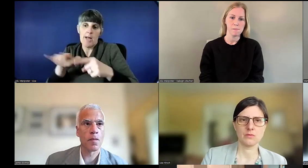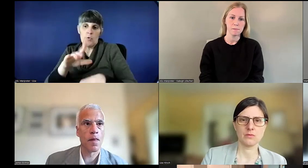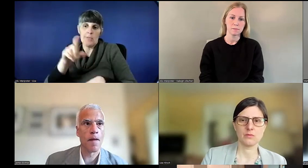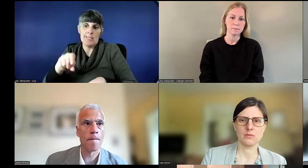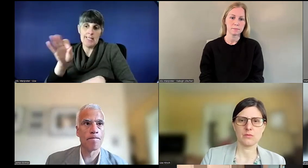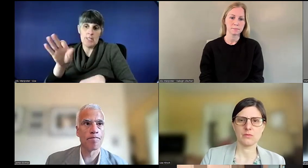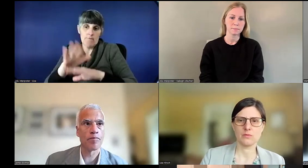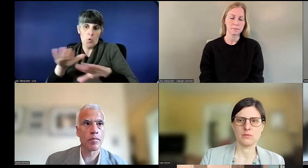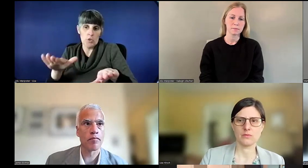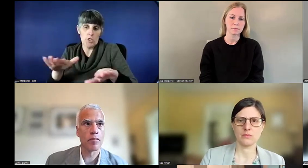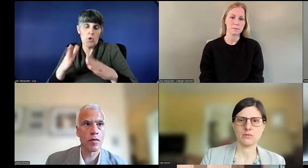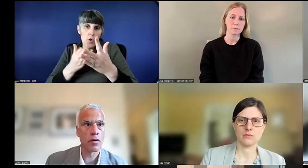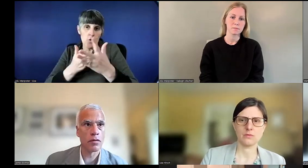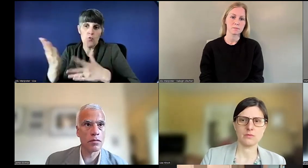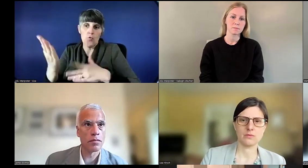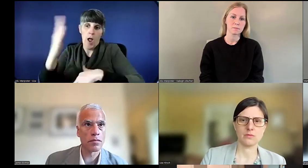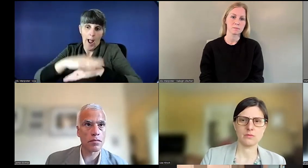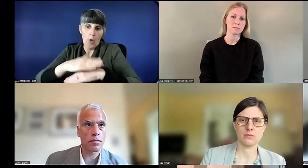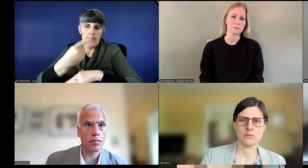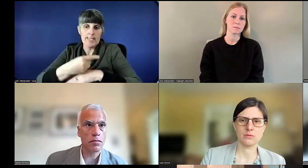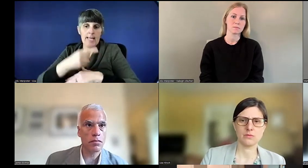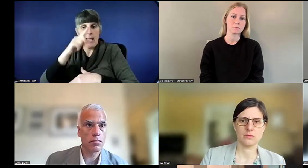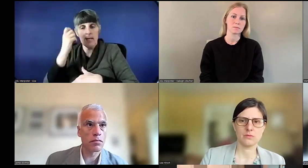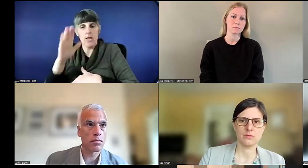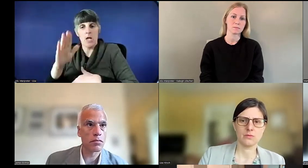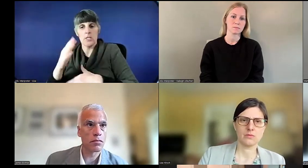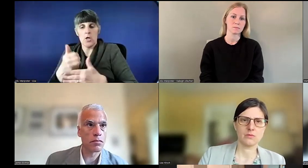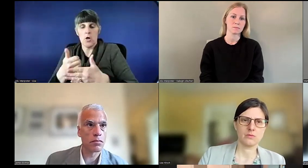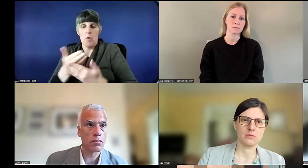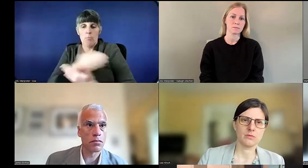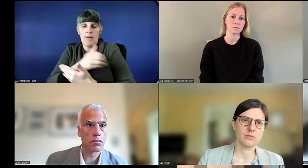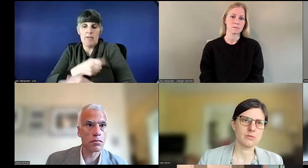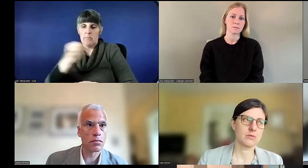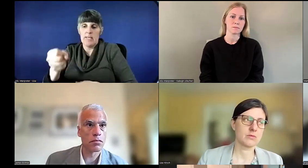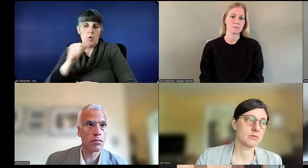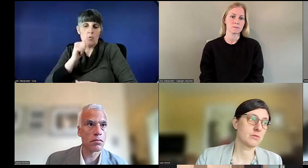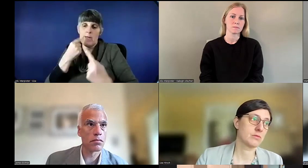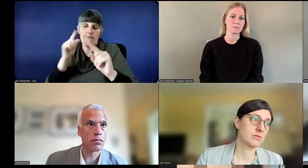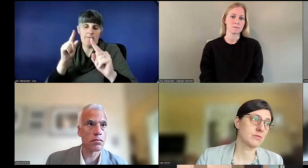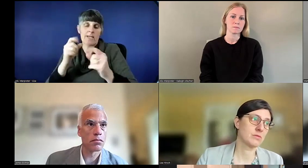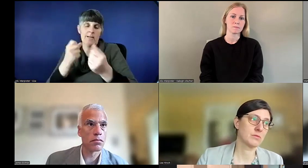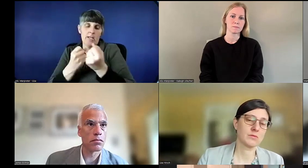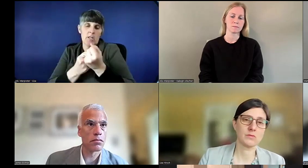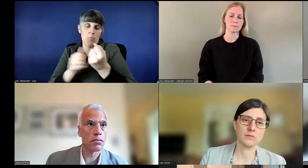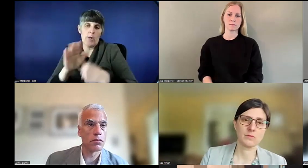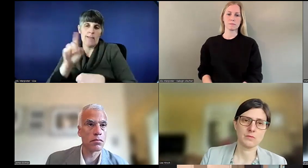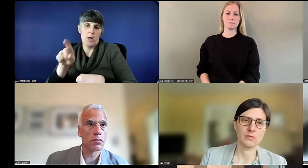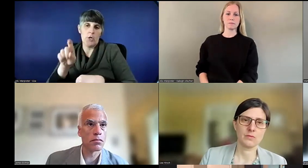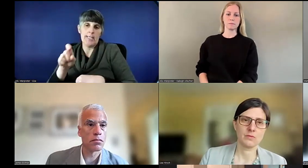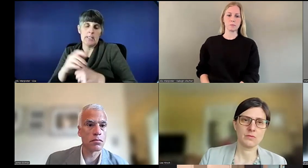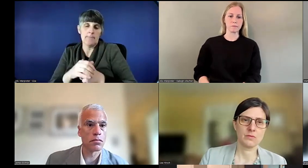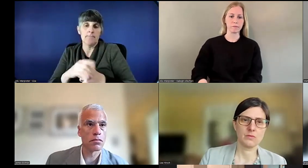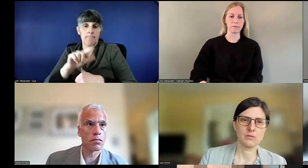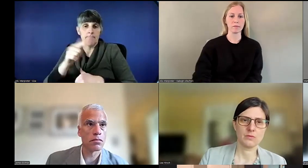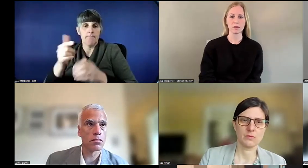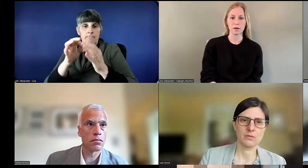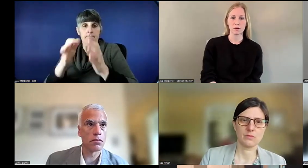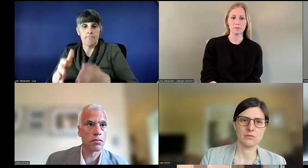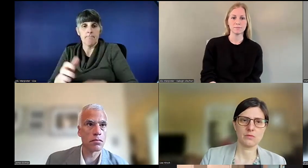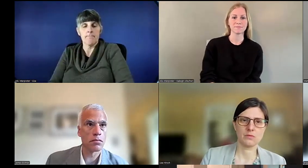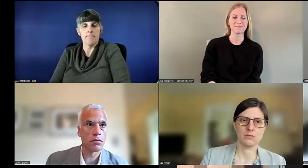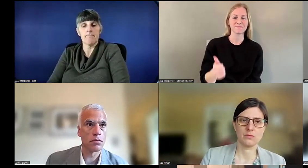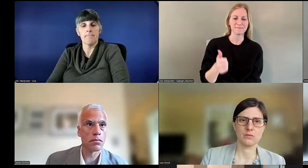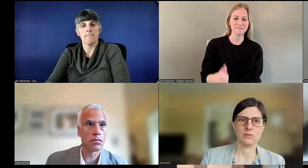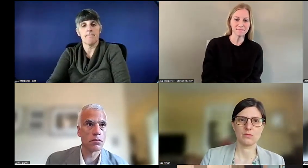children throughout the day, because their prior placements were ineffective at supporting those students' needs. And I would